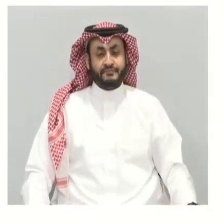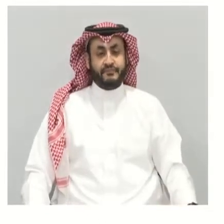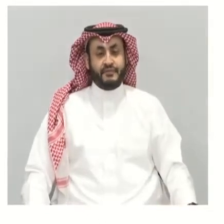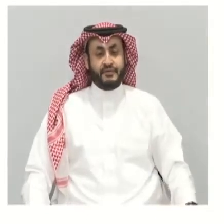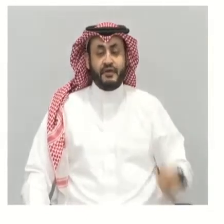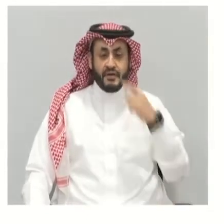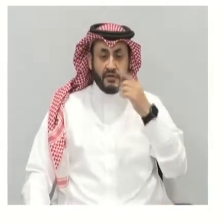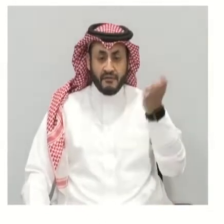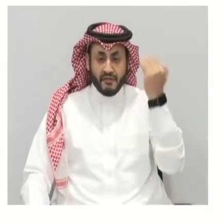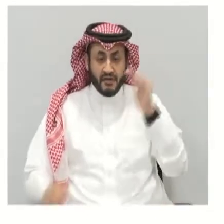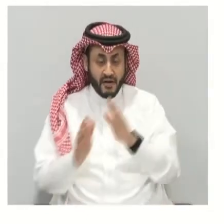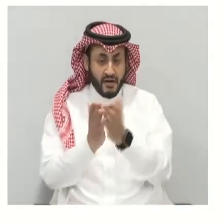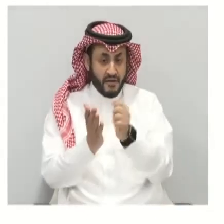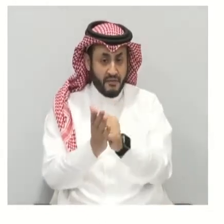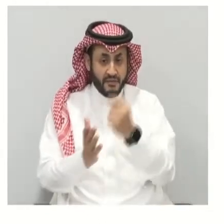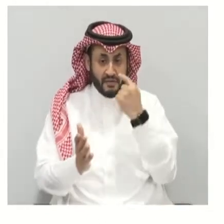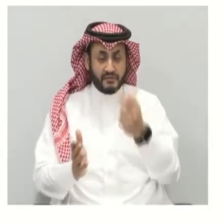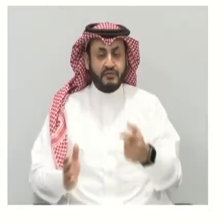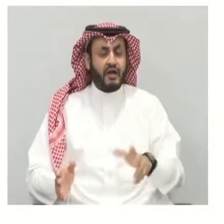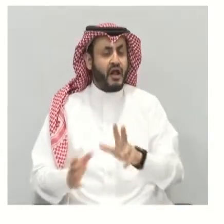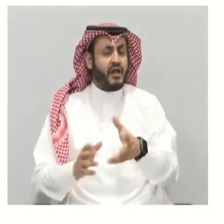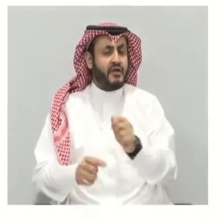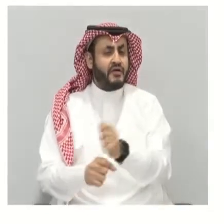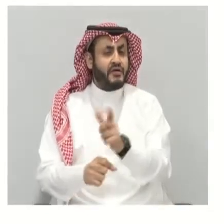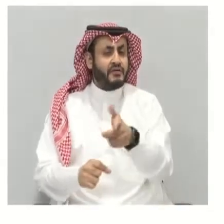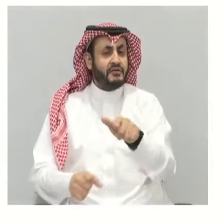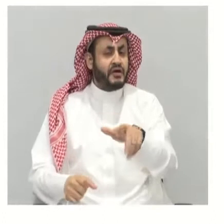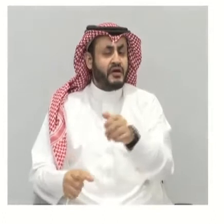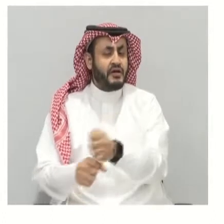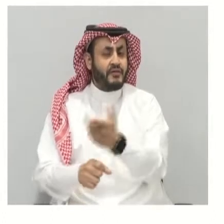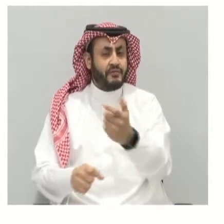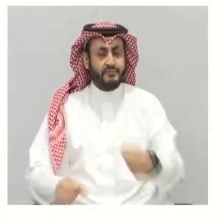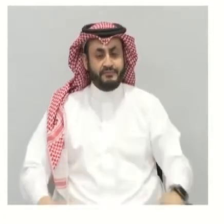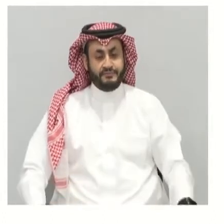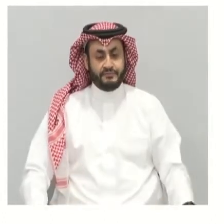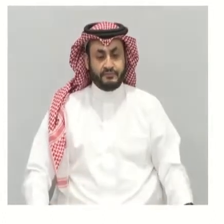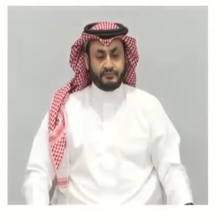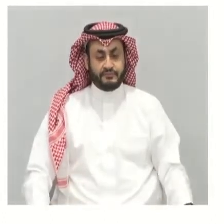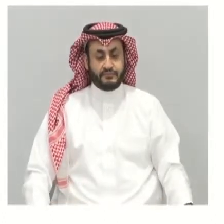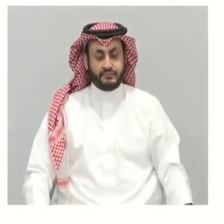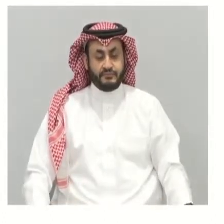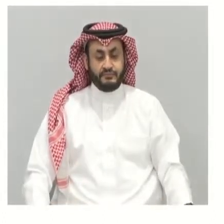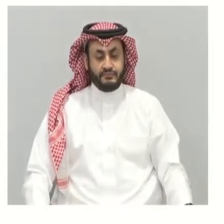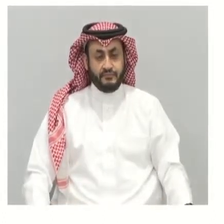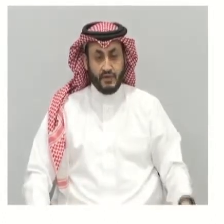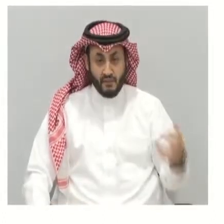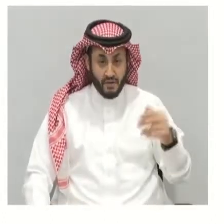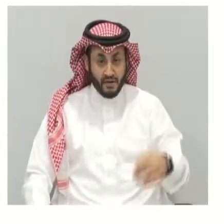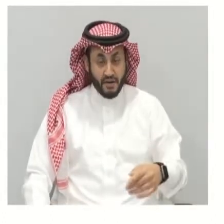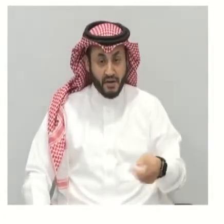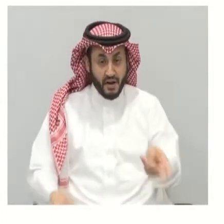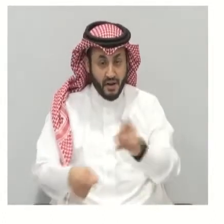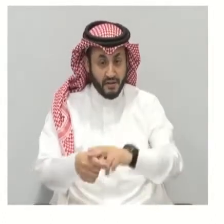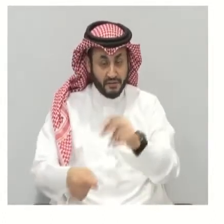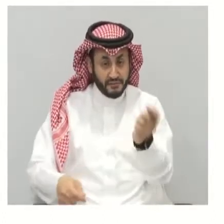look at the previous homework. What were you asked to do and what did you do about it? So here you were asked to